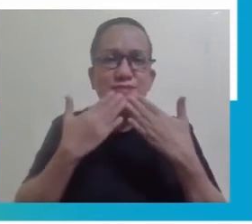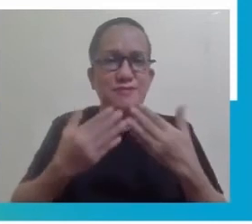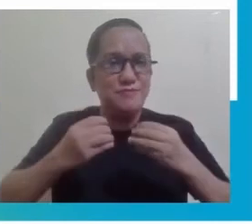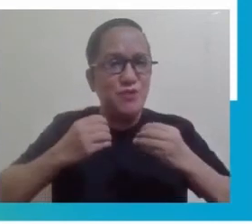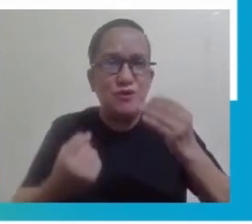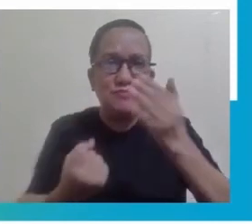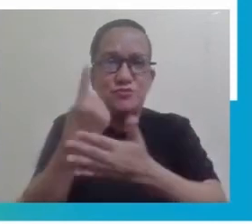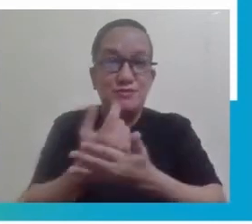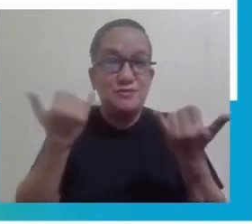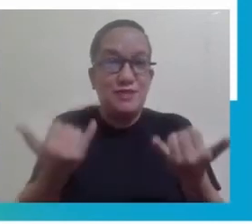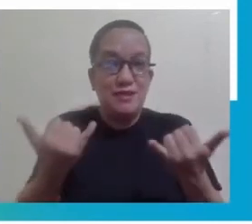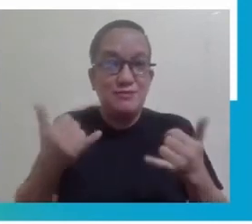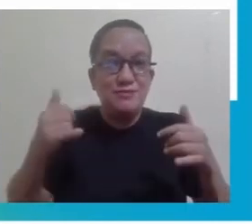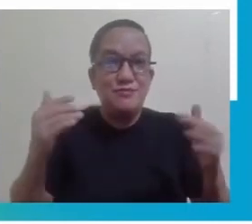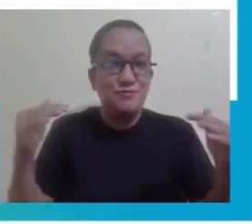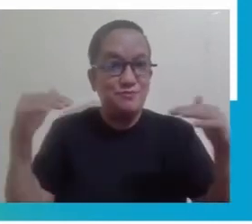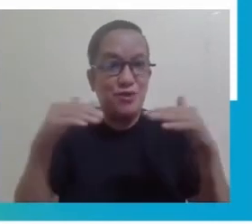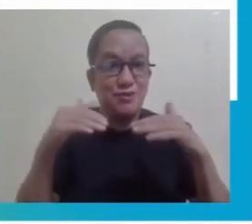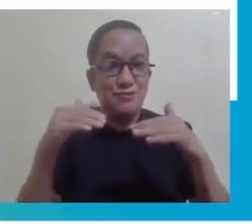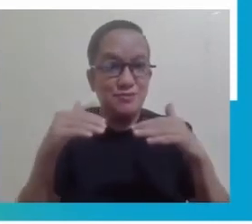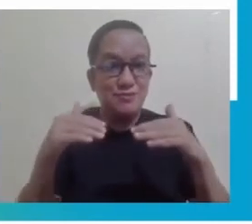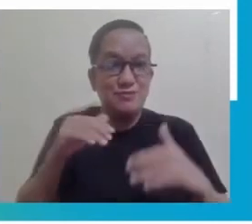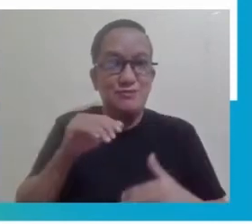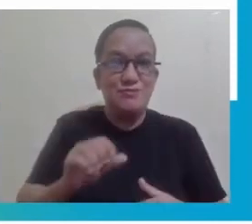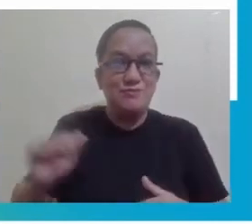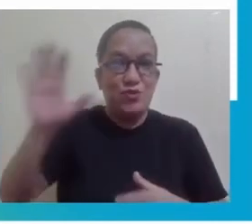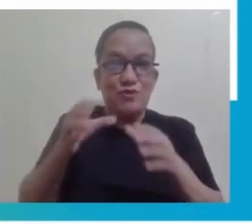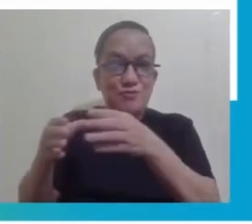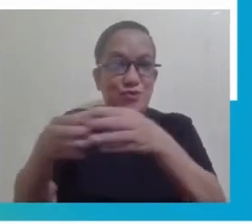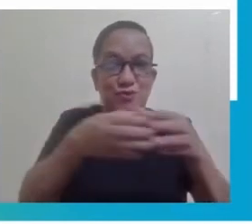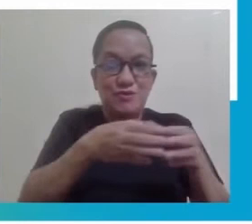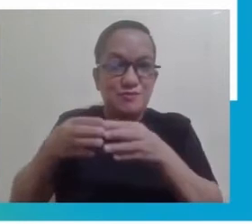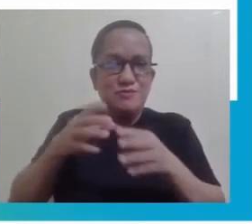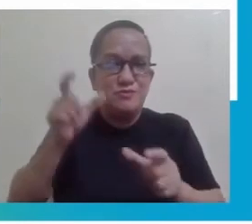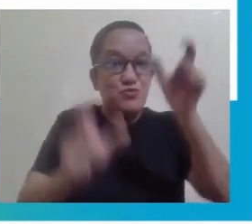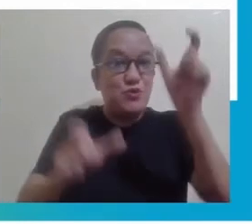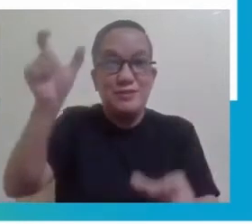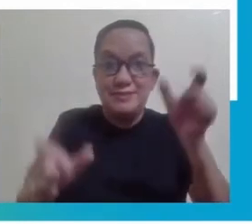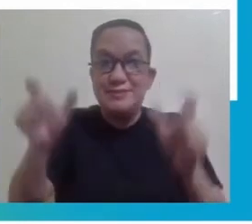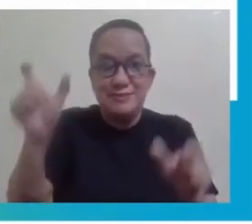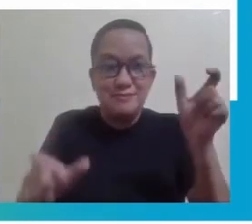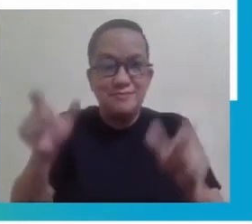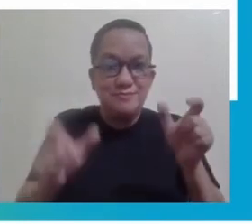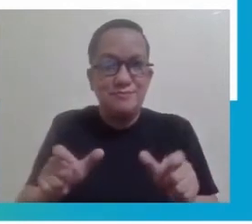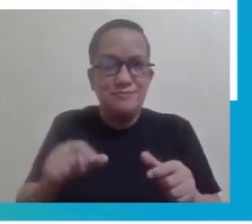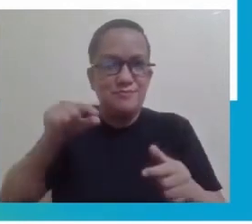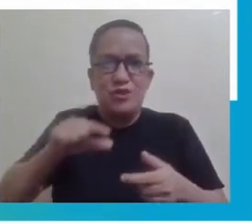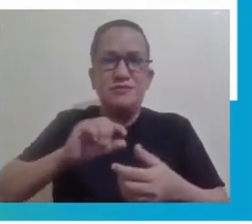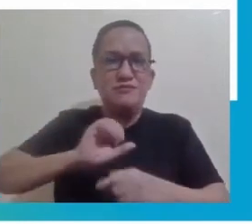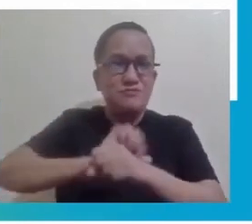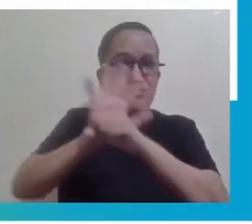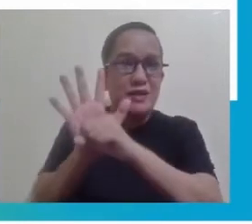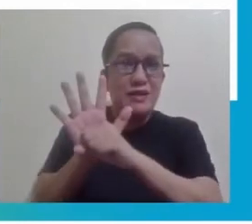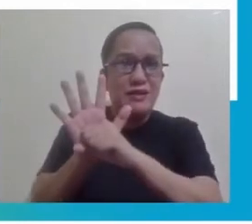society during all these ADB annual general meetings. COVID-19 pandemic is still ongoing. ADB historical negligence